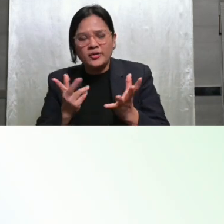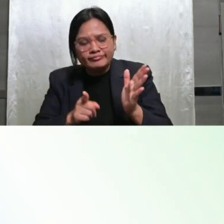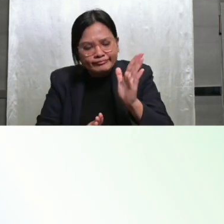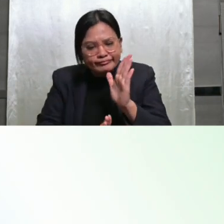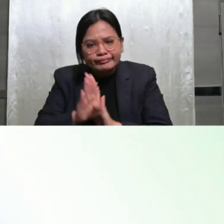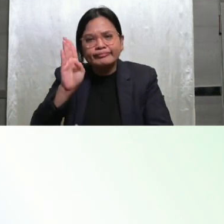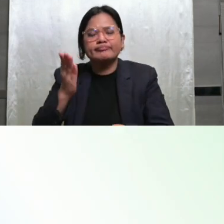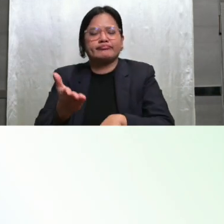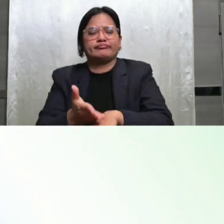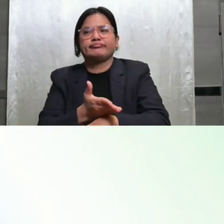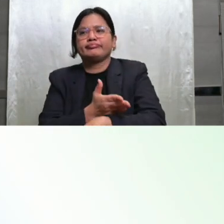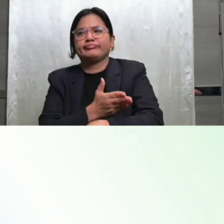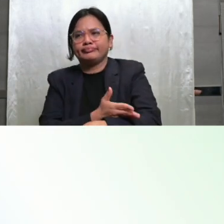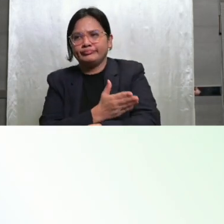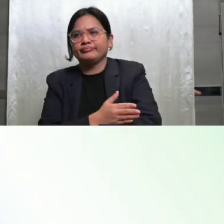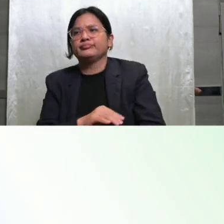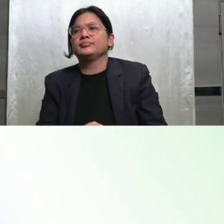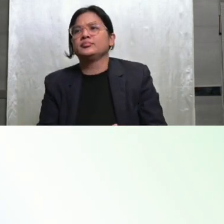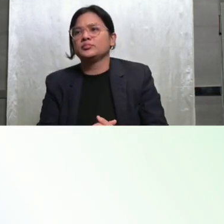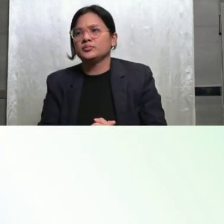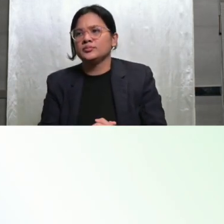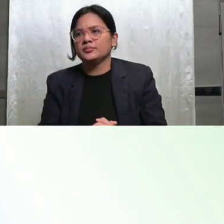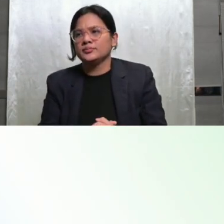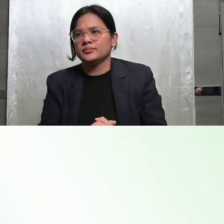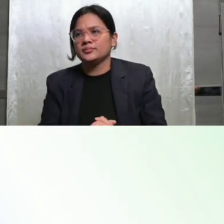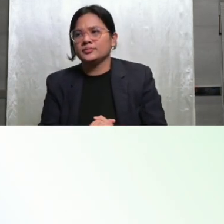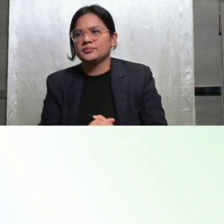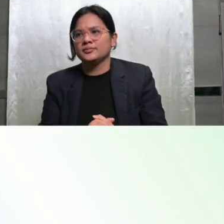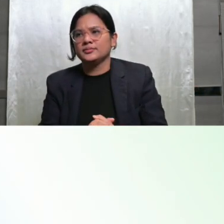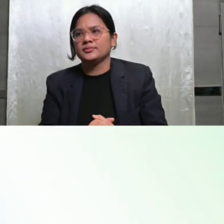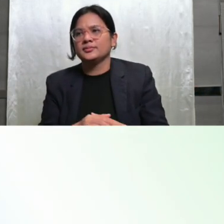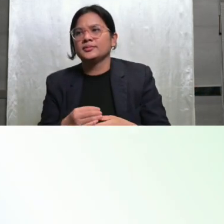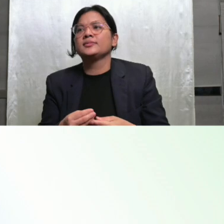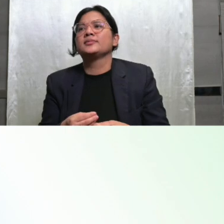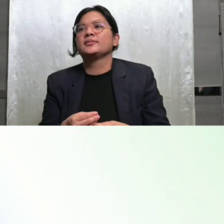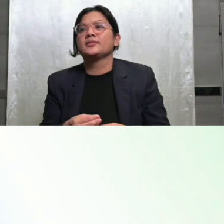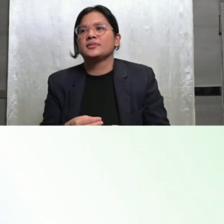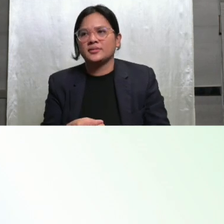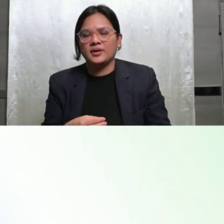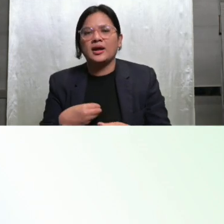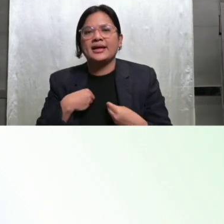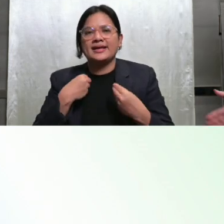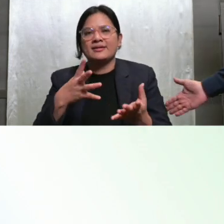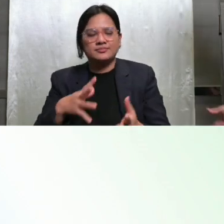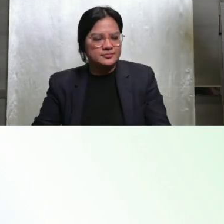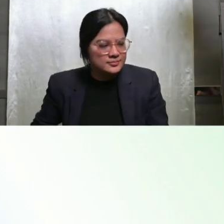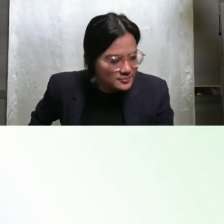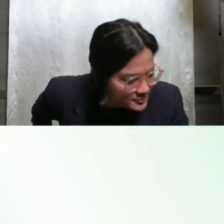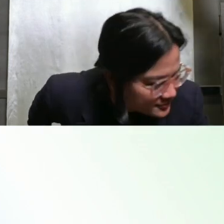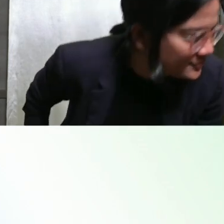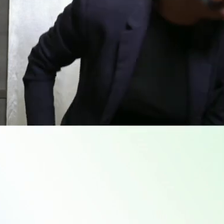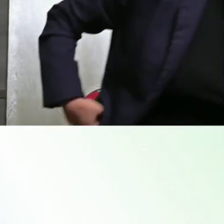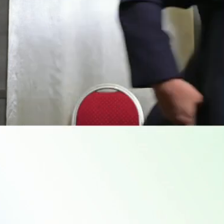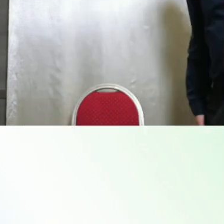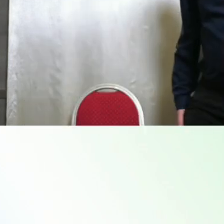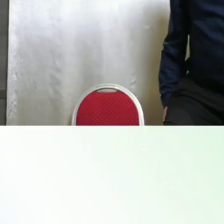than 500,000 students, 12,000 plus teachers, and more than 1,100 school leaders.